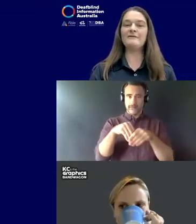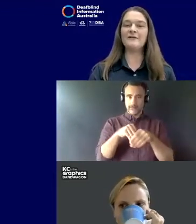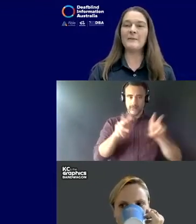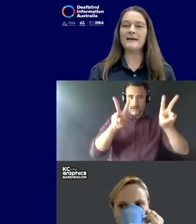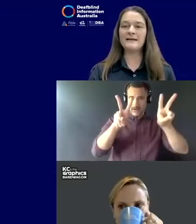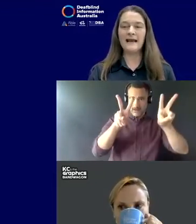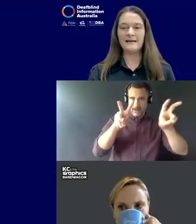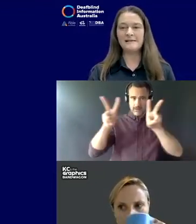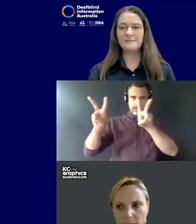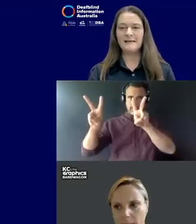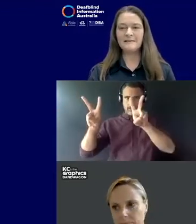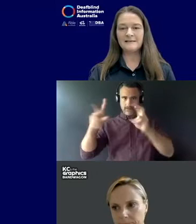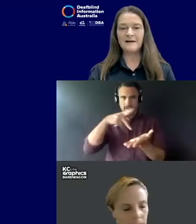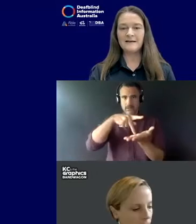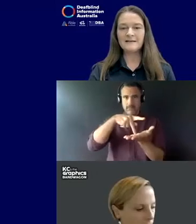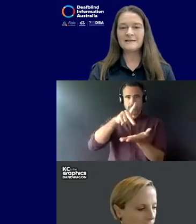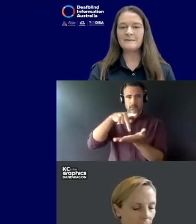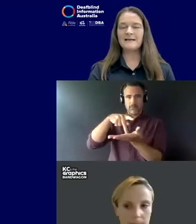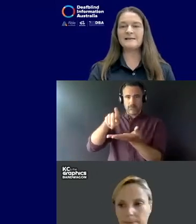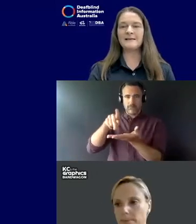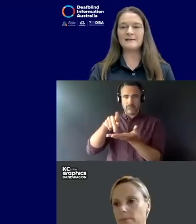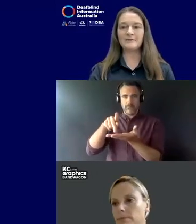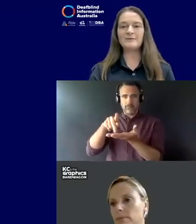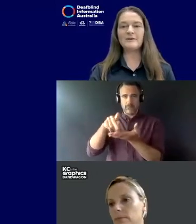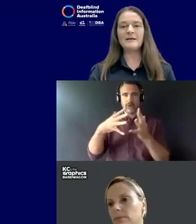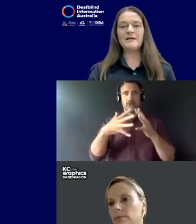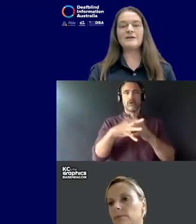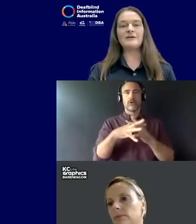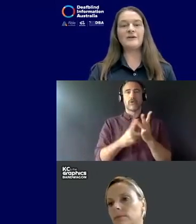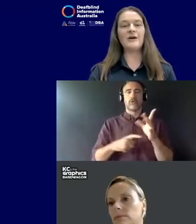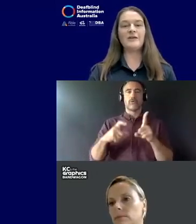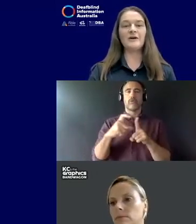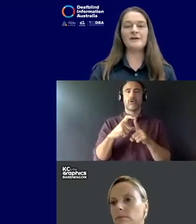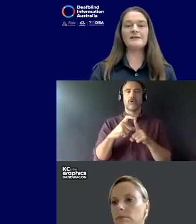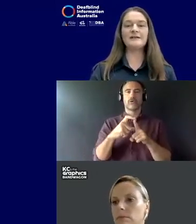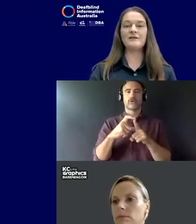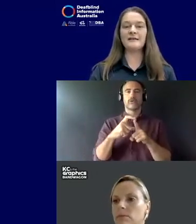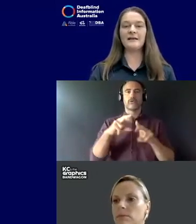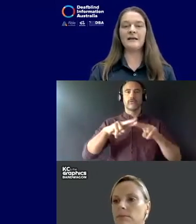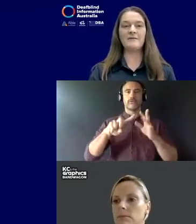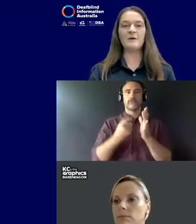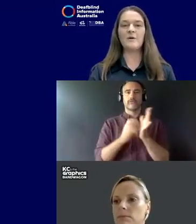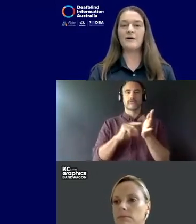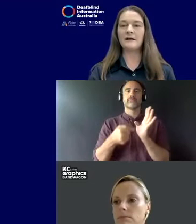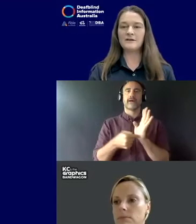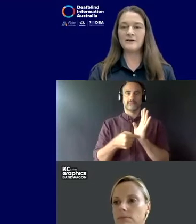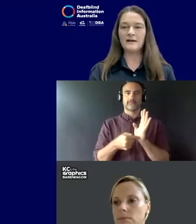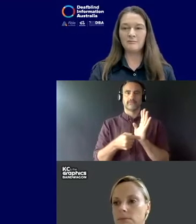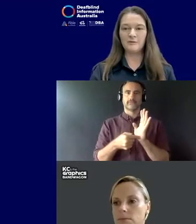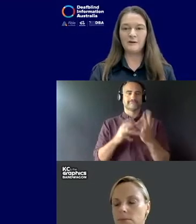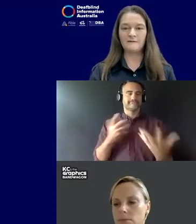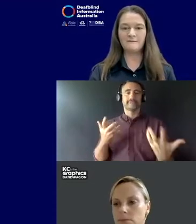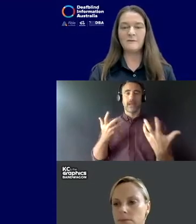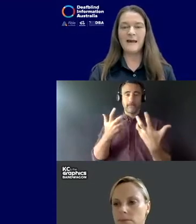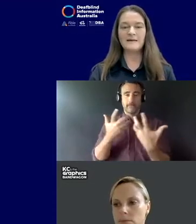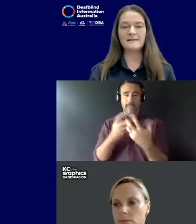Word format, and it has been designed to be accessible to those using and requiring alternate